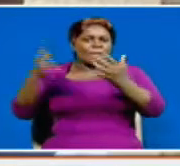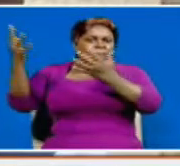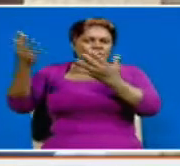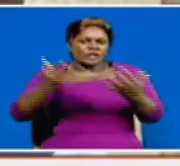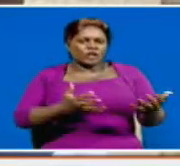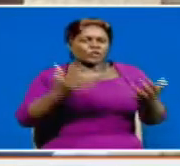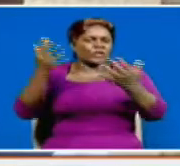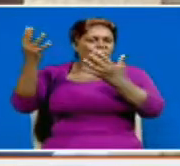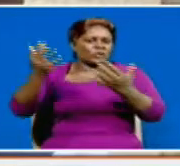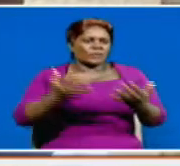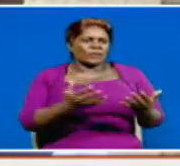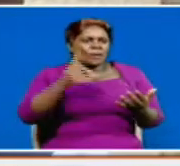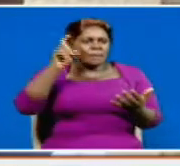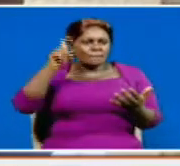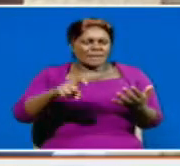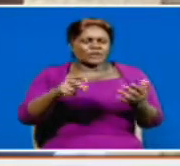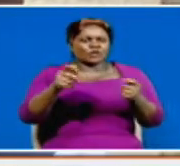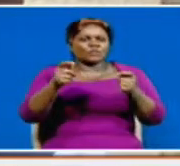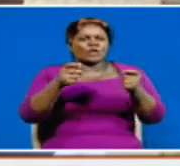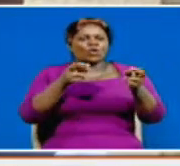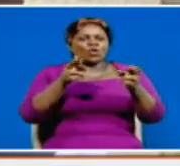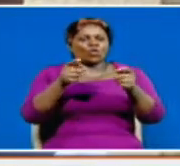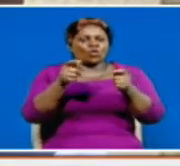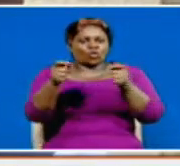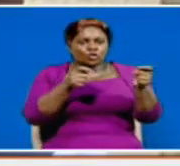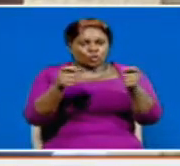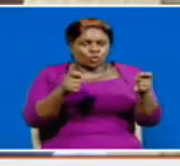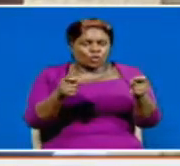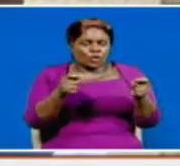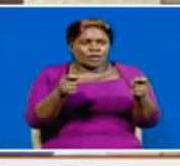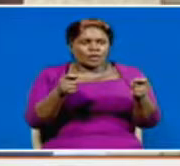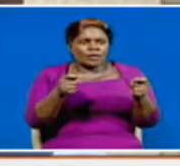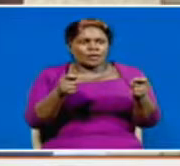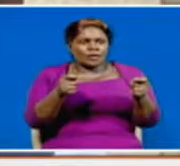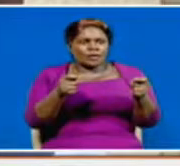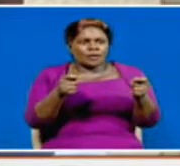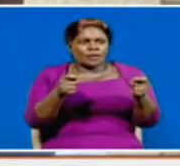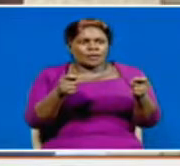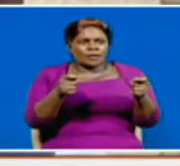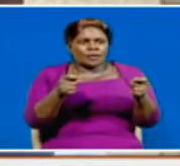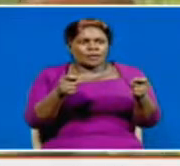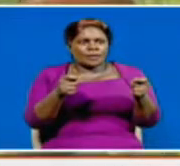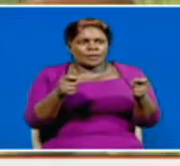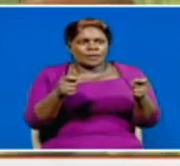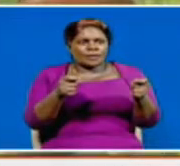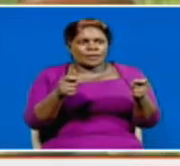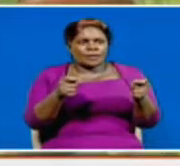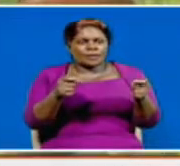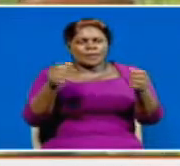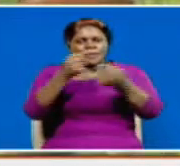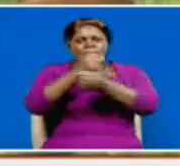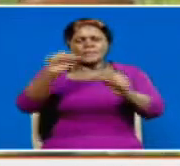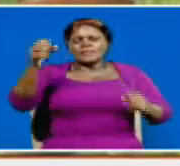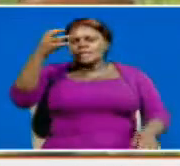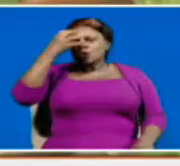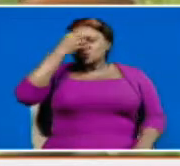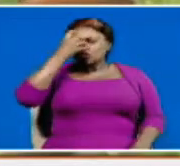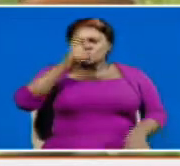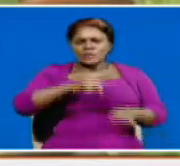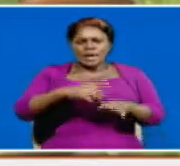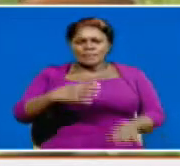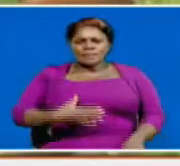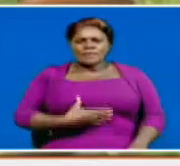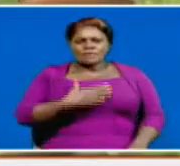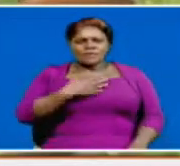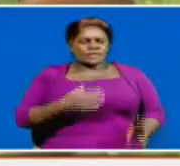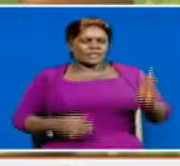deficits must be regulated and done by private business people. Rais William Ruto katika ziara yake